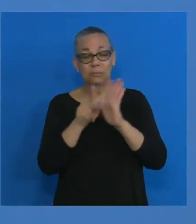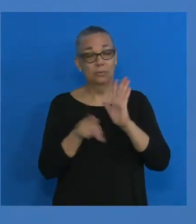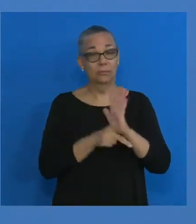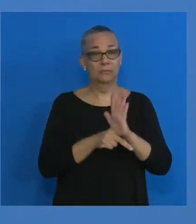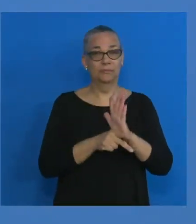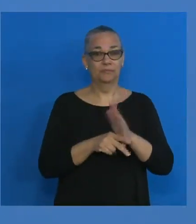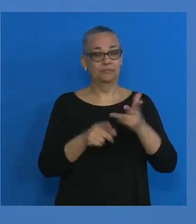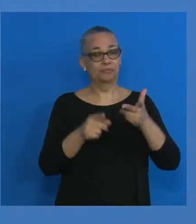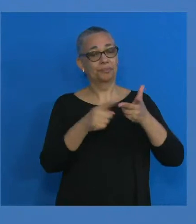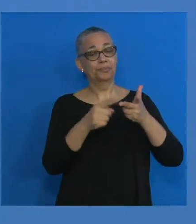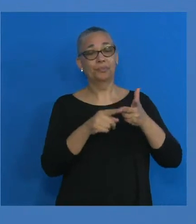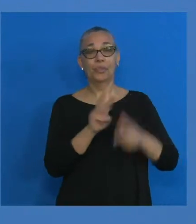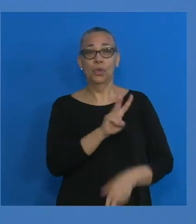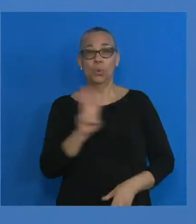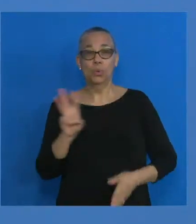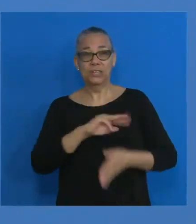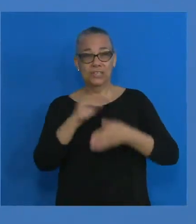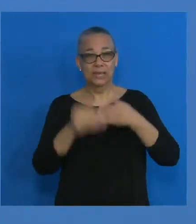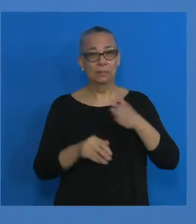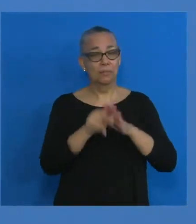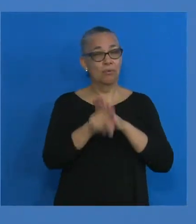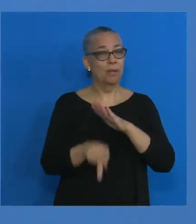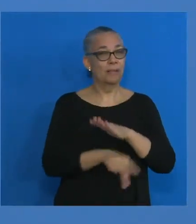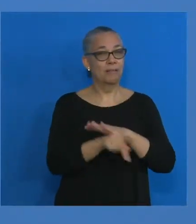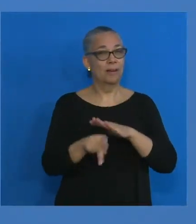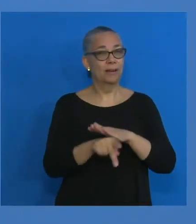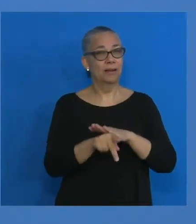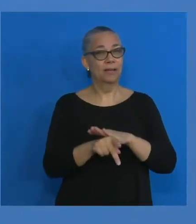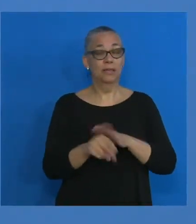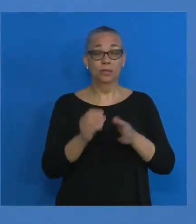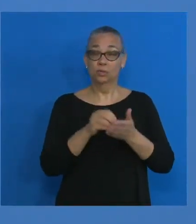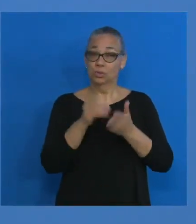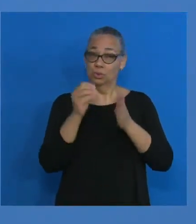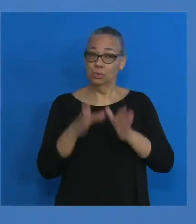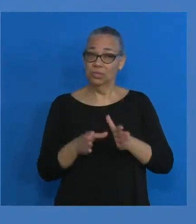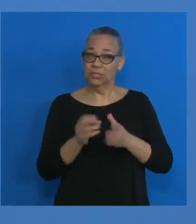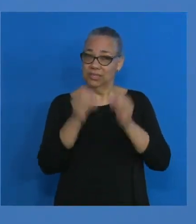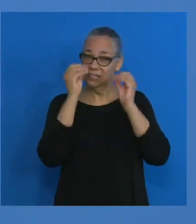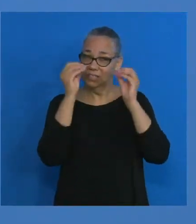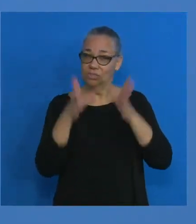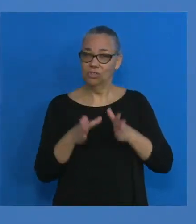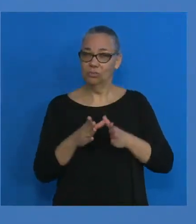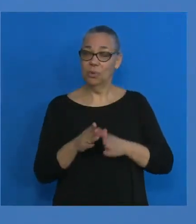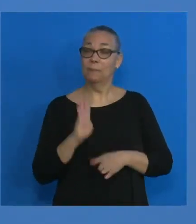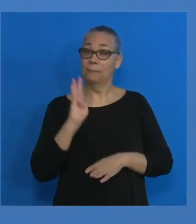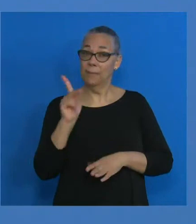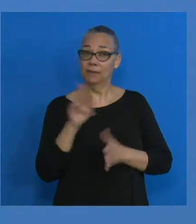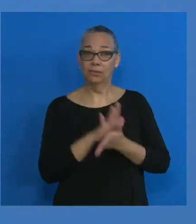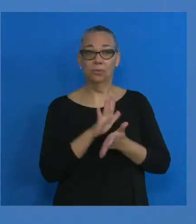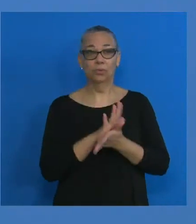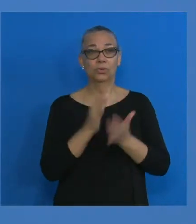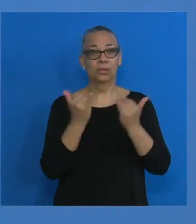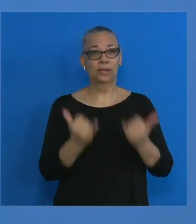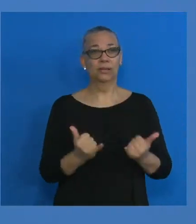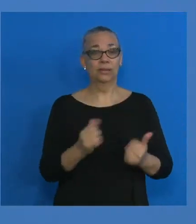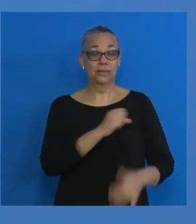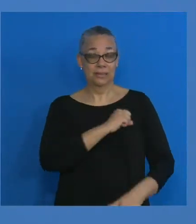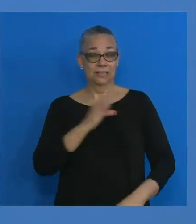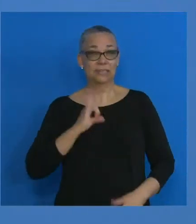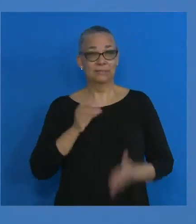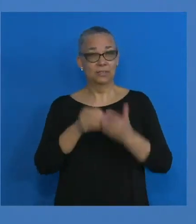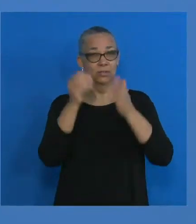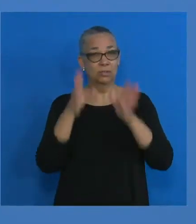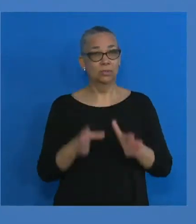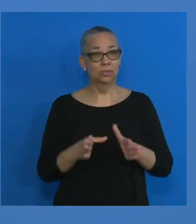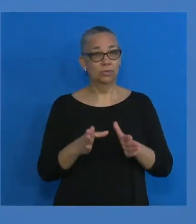Primary. Students and teachers at West End Primary's P5 also returned to school today. Staff and student